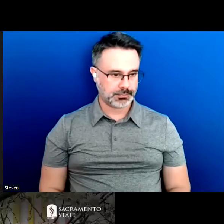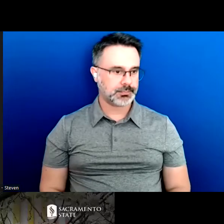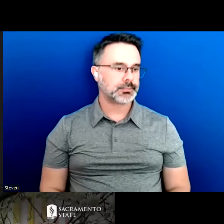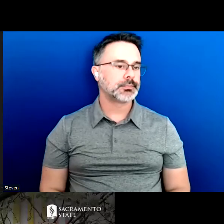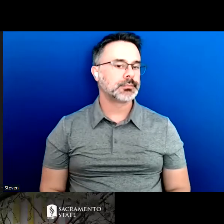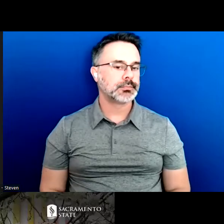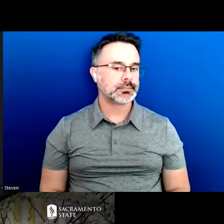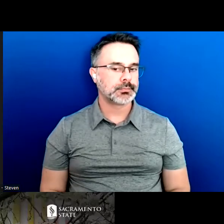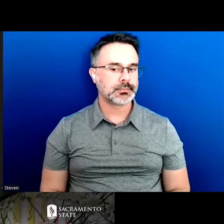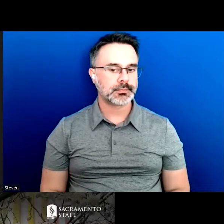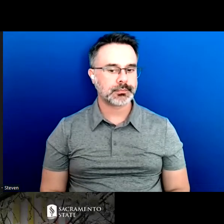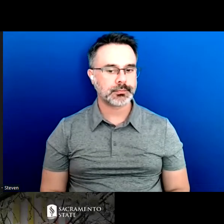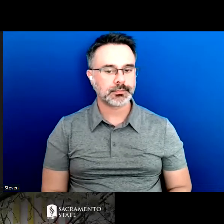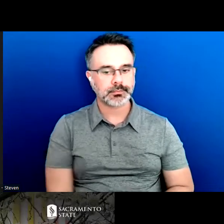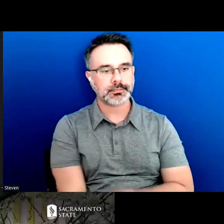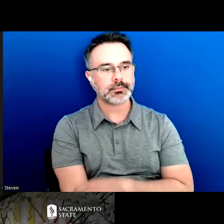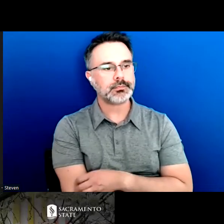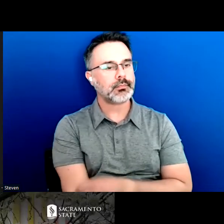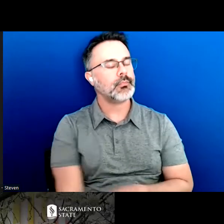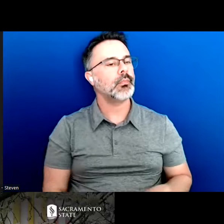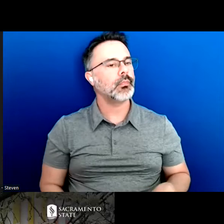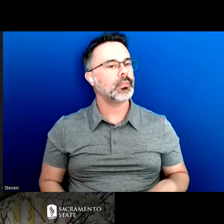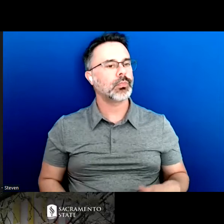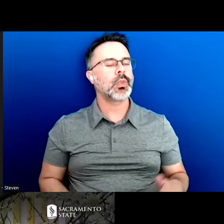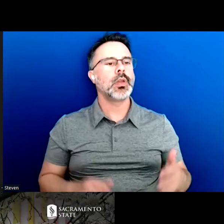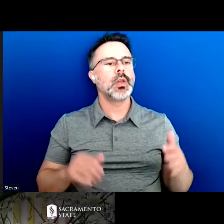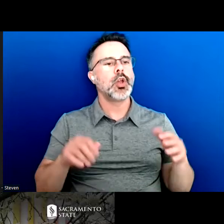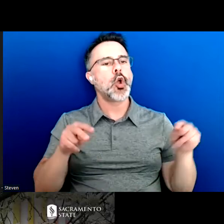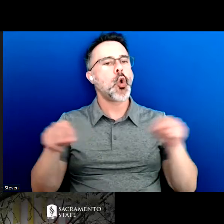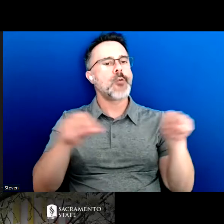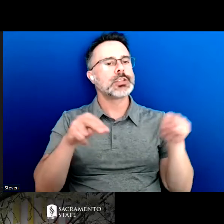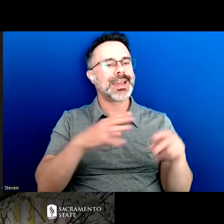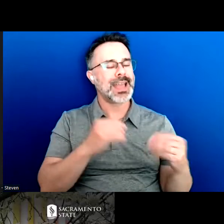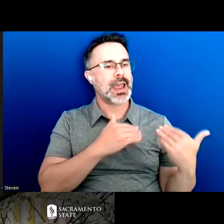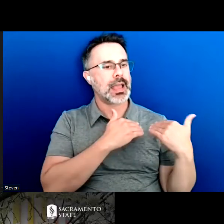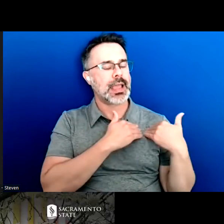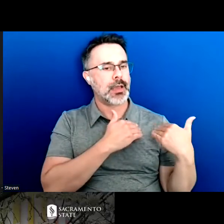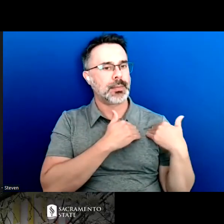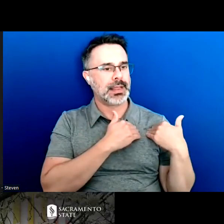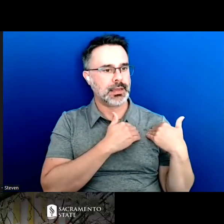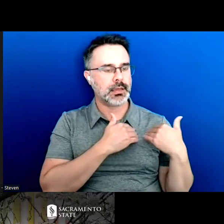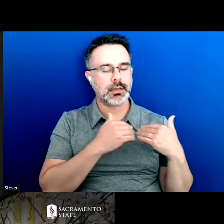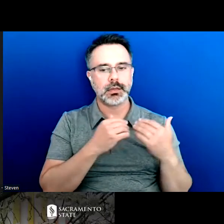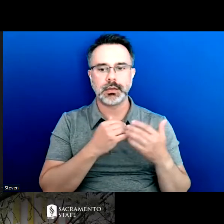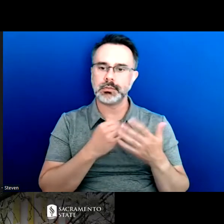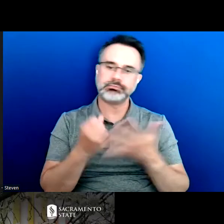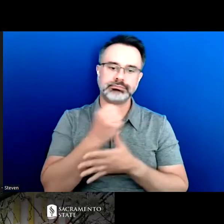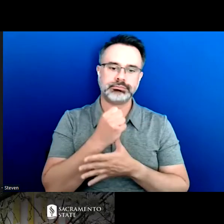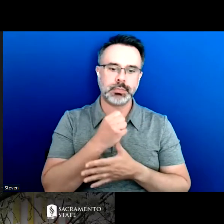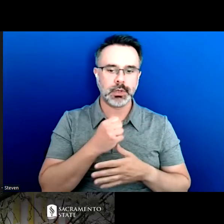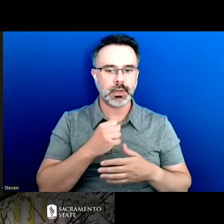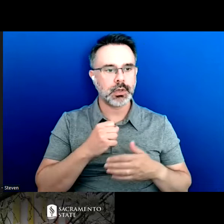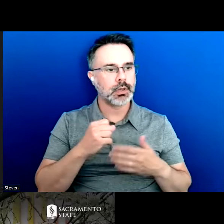So oversight and accountability was the most frequent theme, as John mentioned. While the leadership and aging webinar